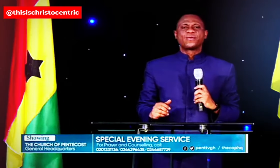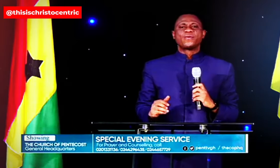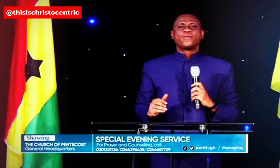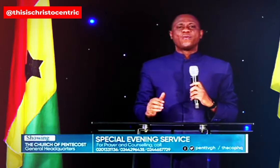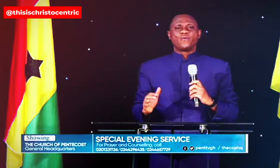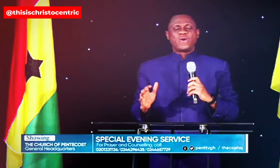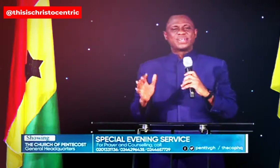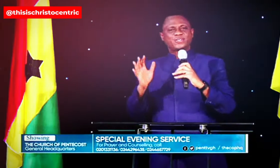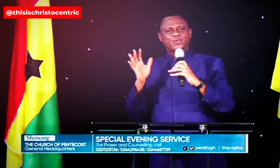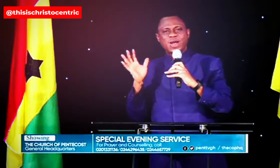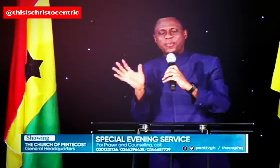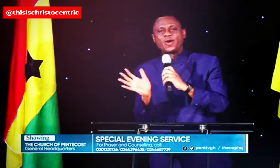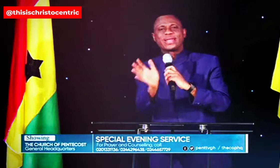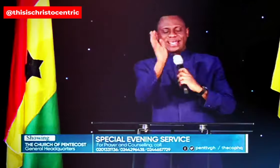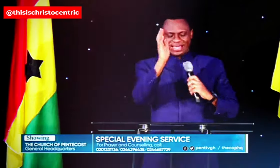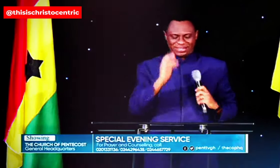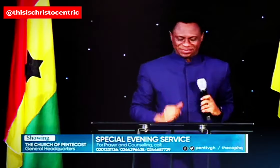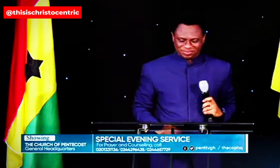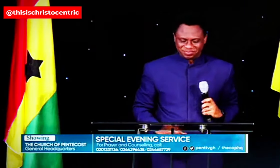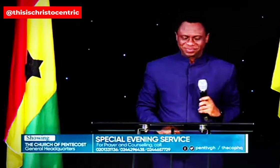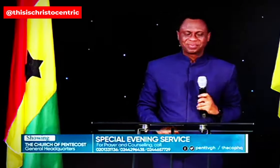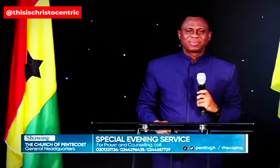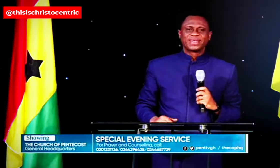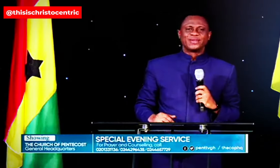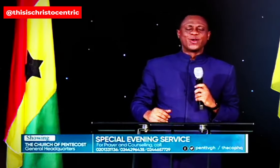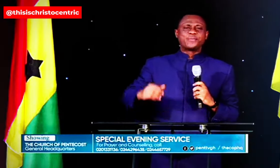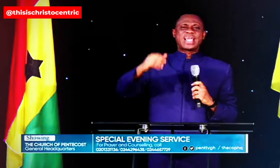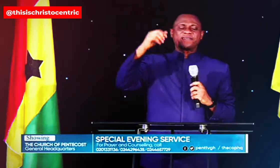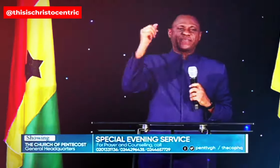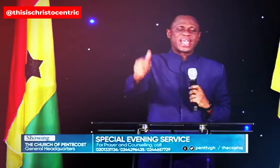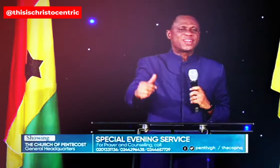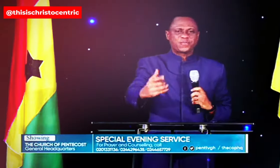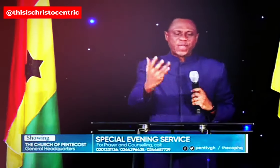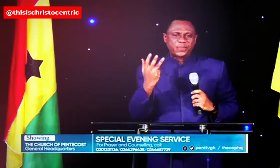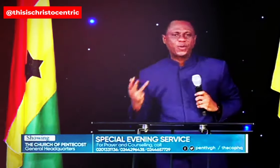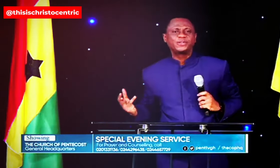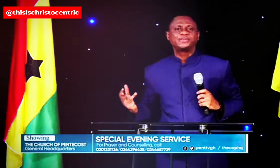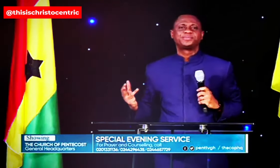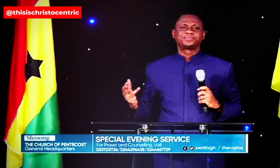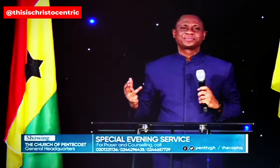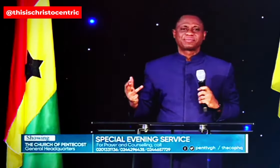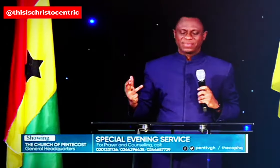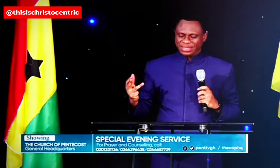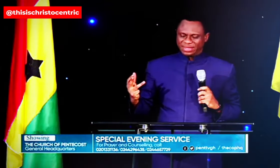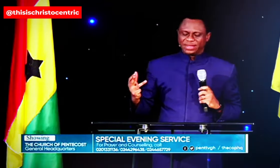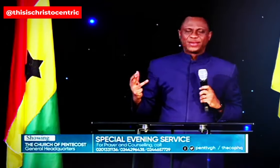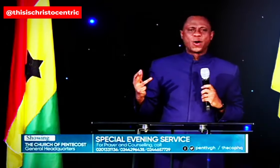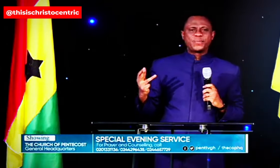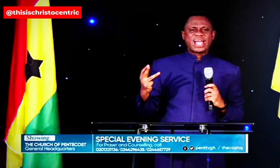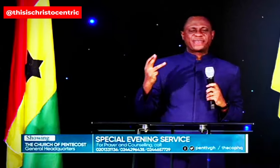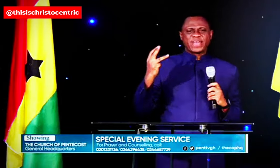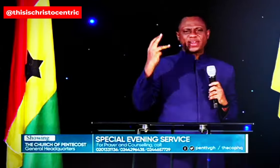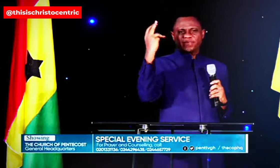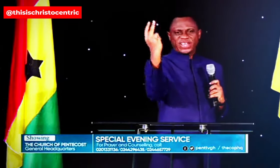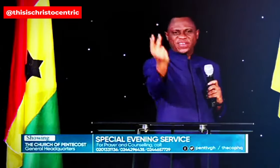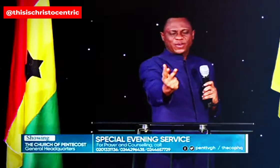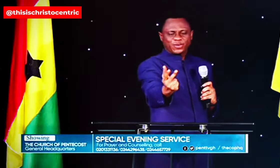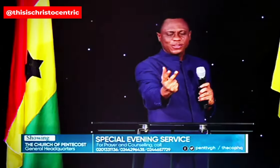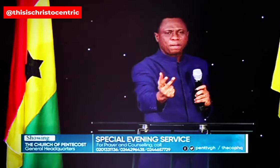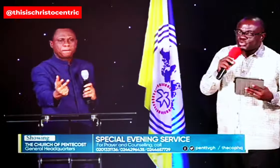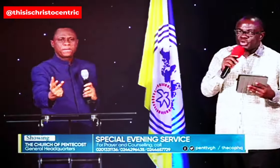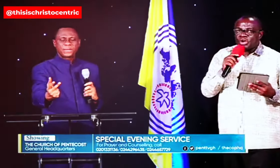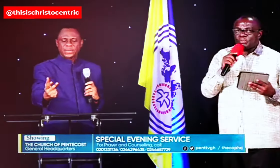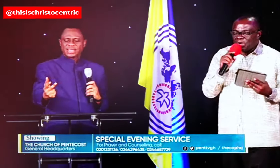Lord. Once you are born again, don't be afraid of people. Don't be afraid of